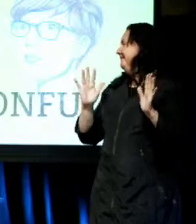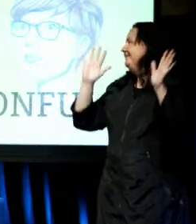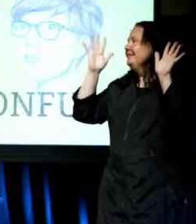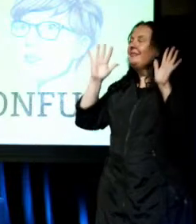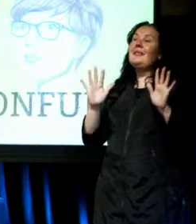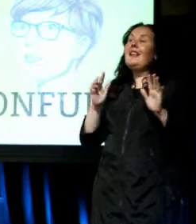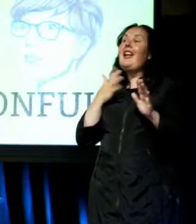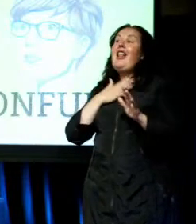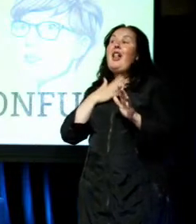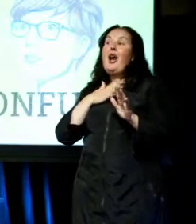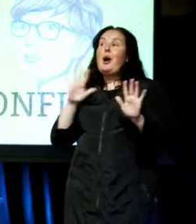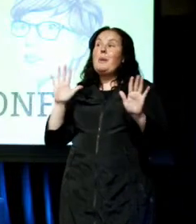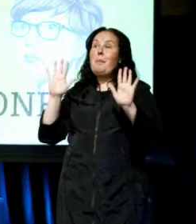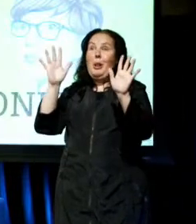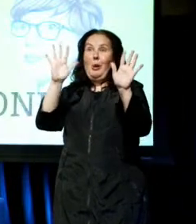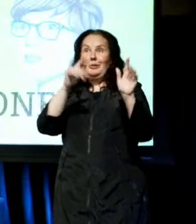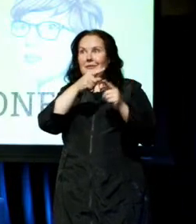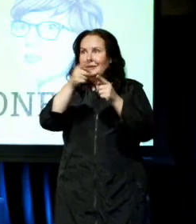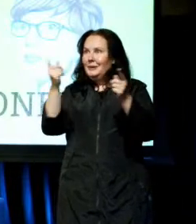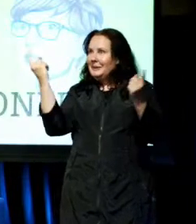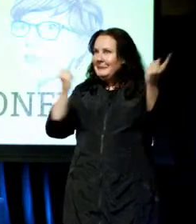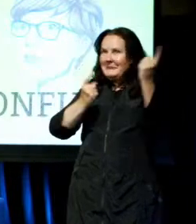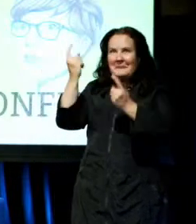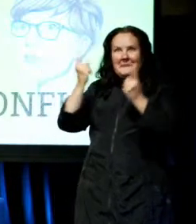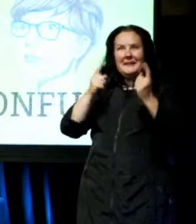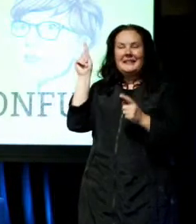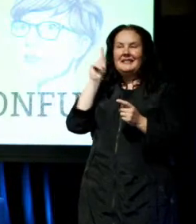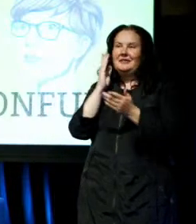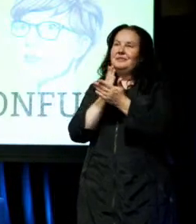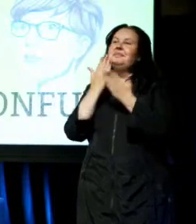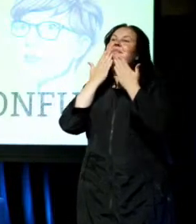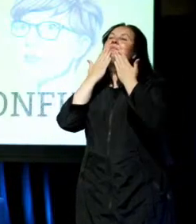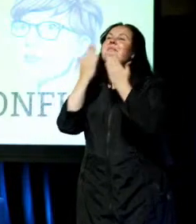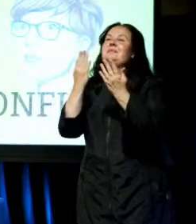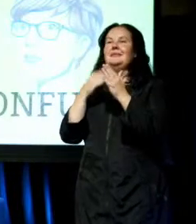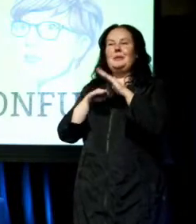And I would like to applaud all of you for coming out today. Thank you so much.